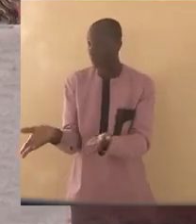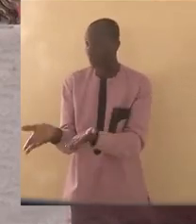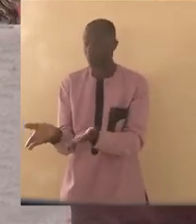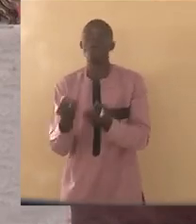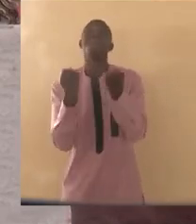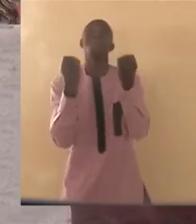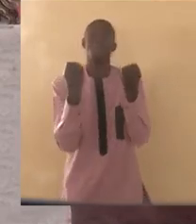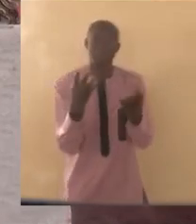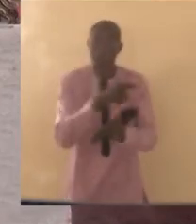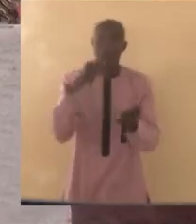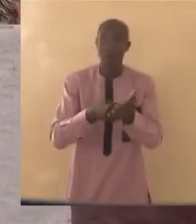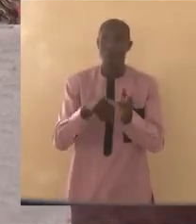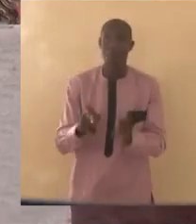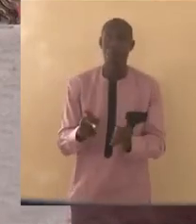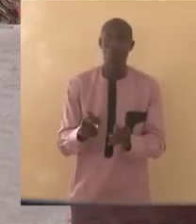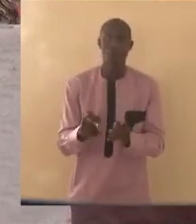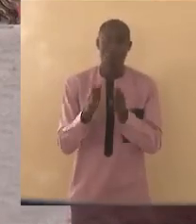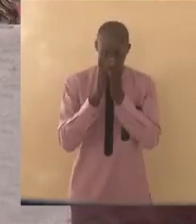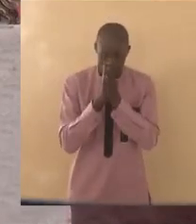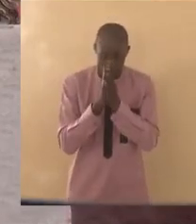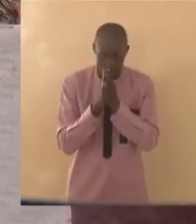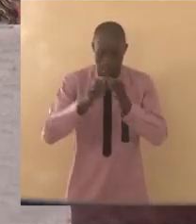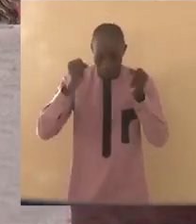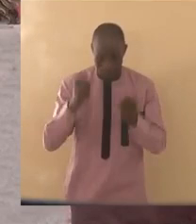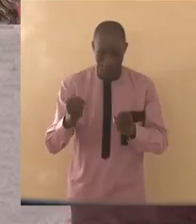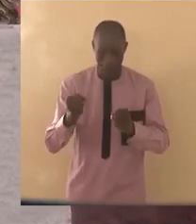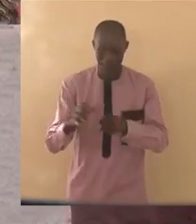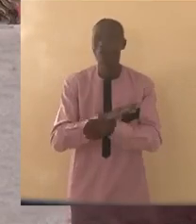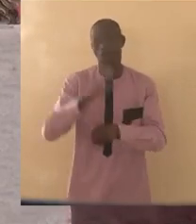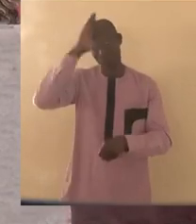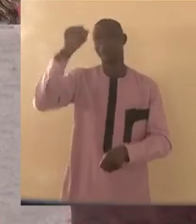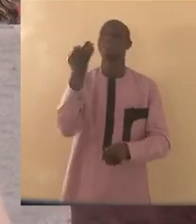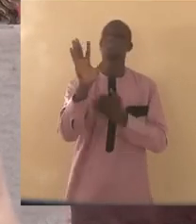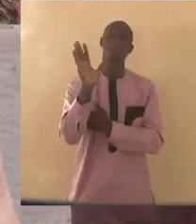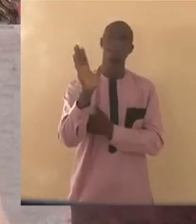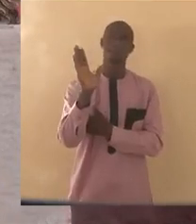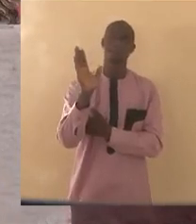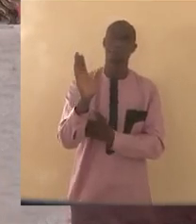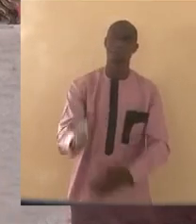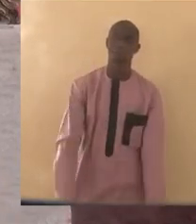here, many of these people will call the person who prays like that powerful man of God.